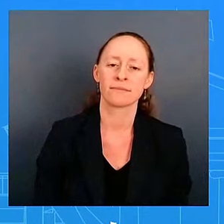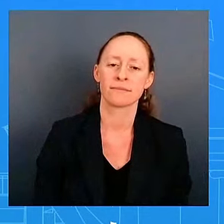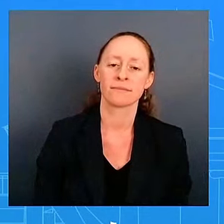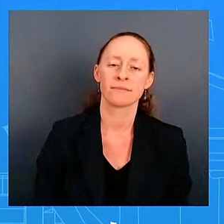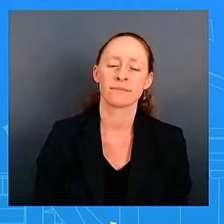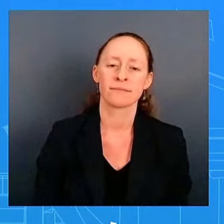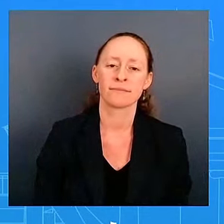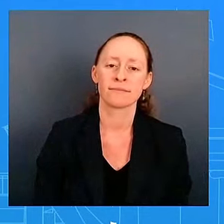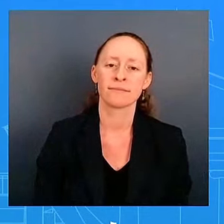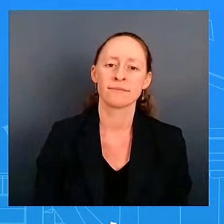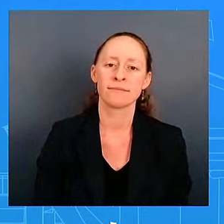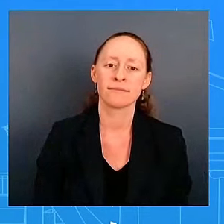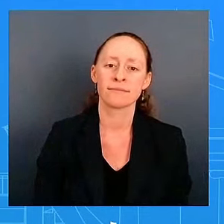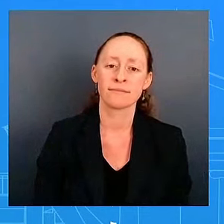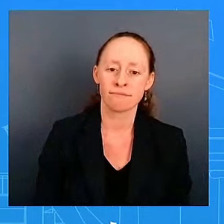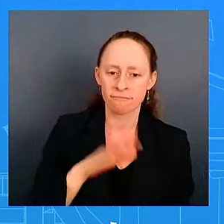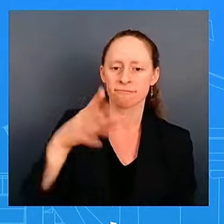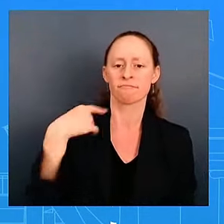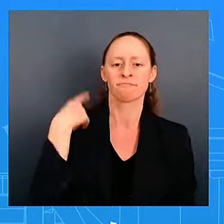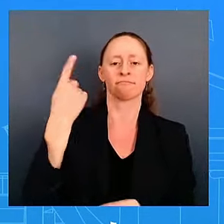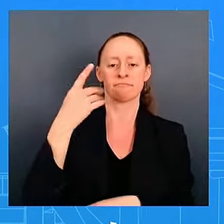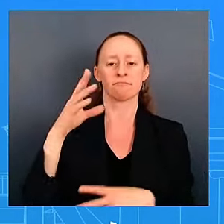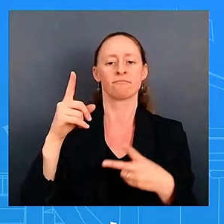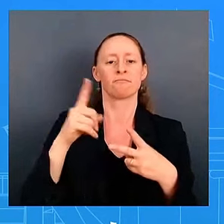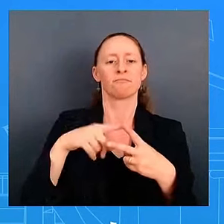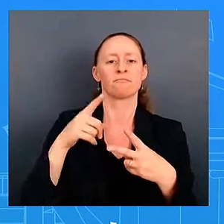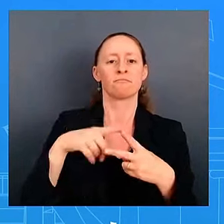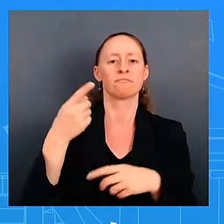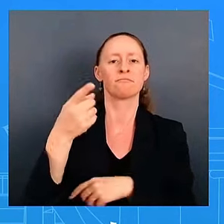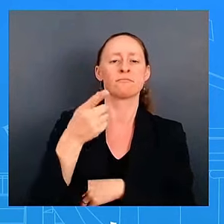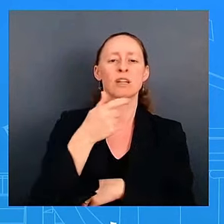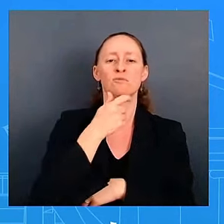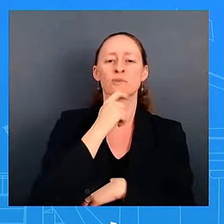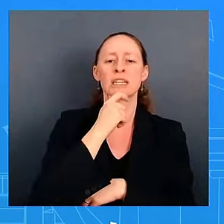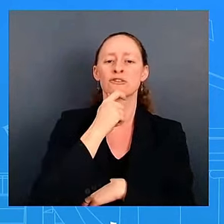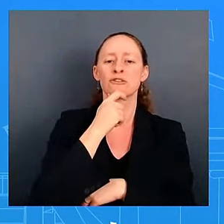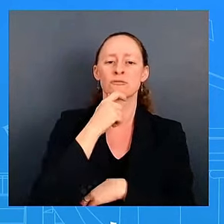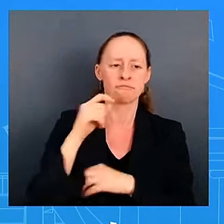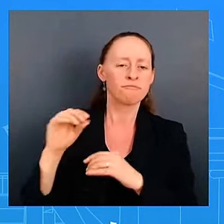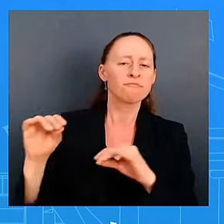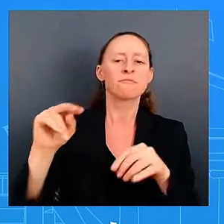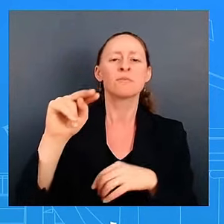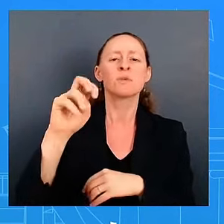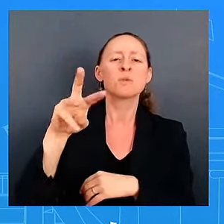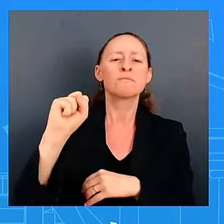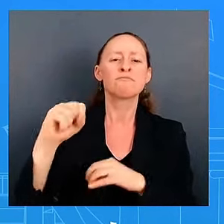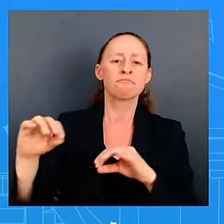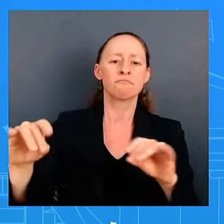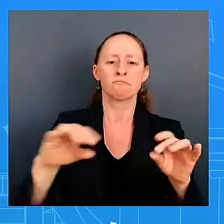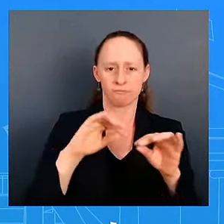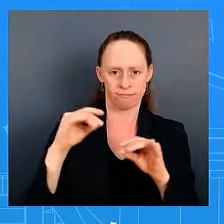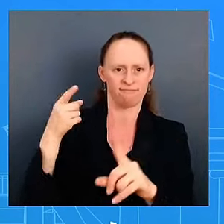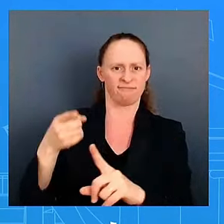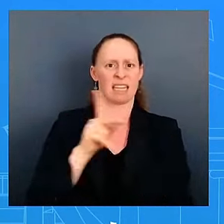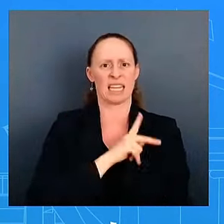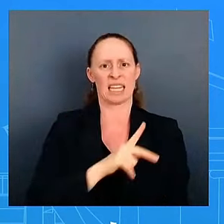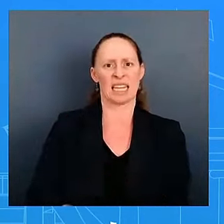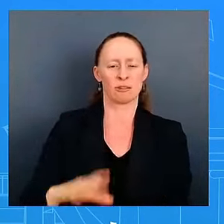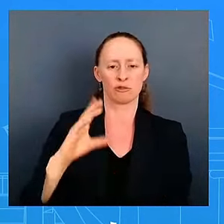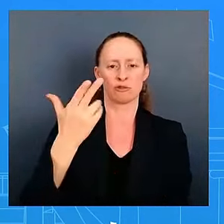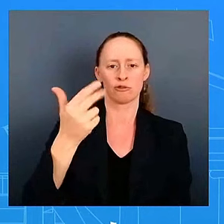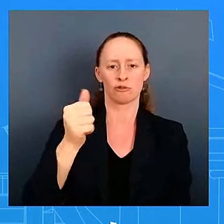press that His Majesty King Charles would like to visit his grandchildren in California and could do